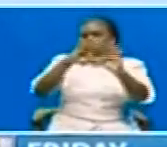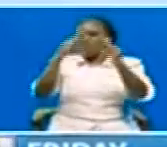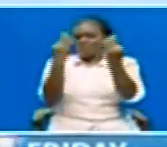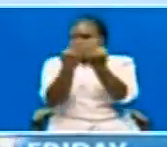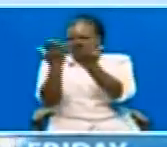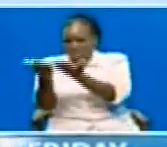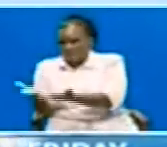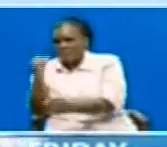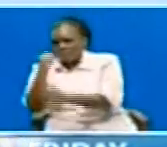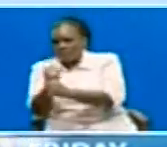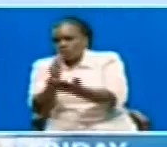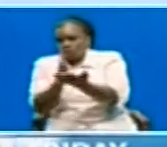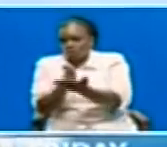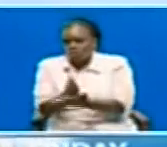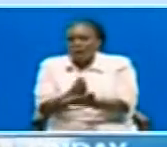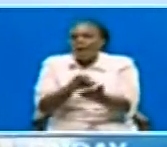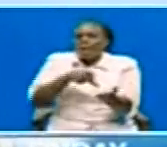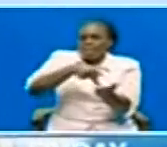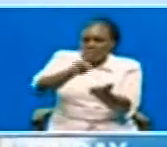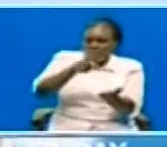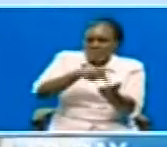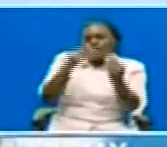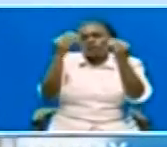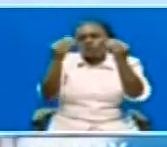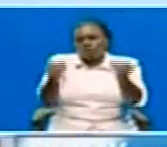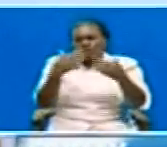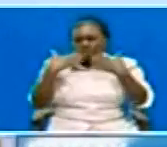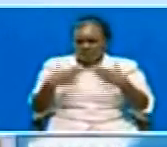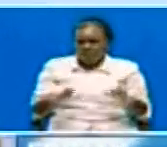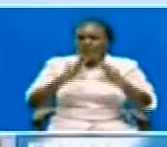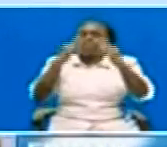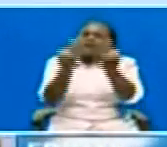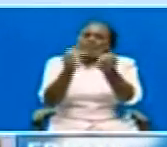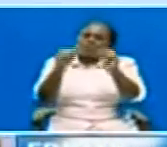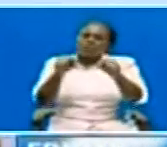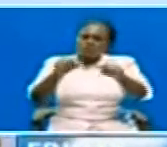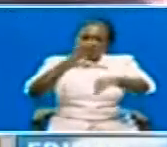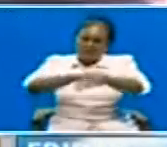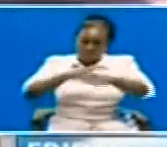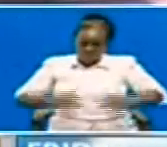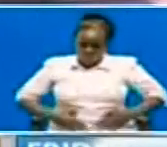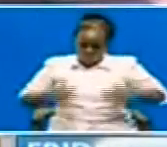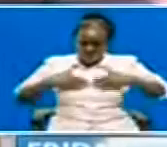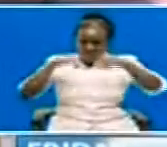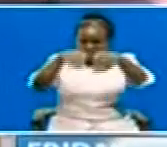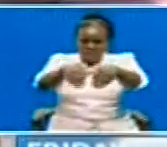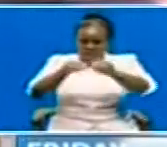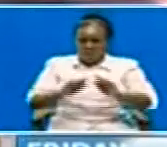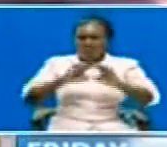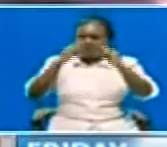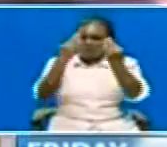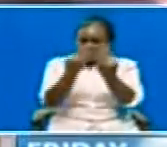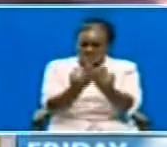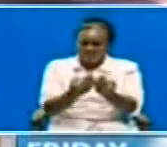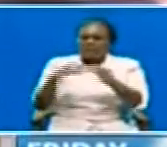family and ensure that the bill is sorted out so that the family can get the body for burial. Njeri's family continues